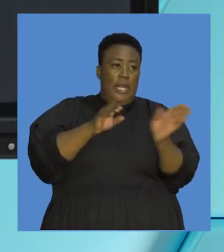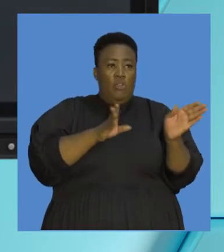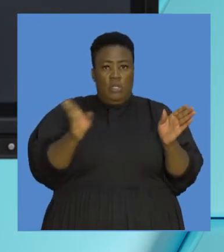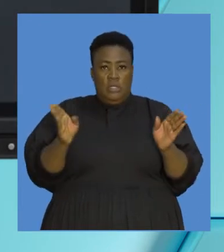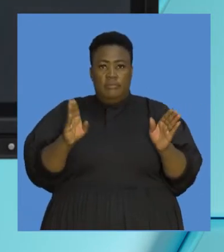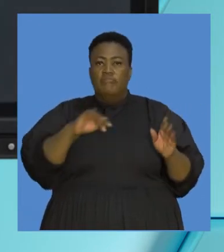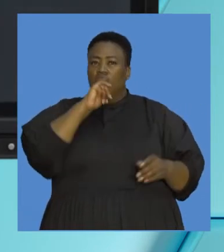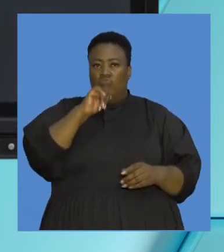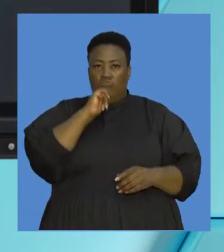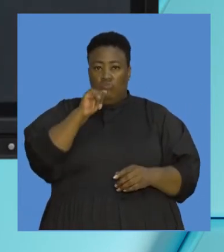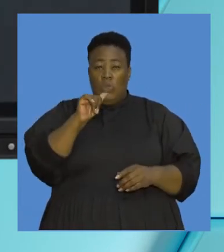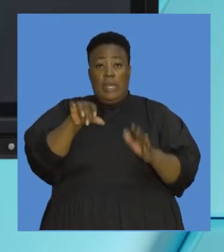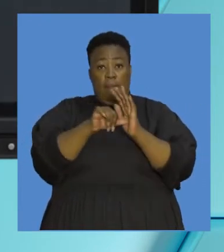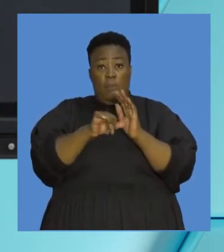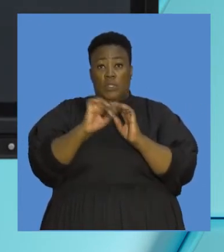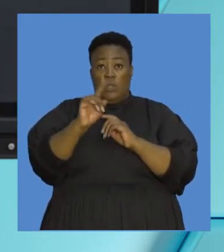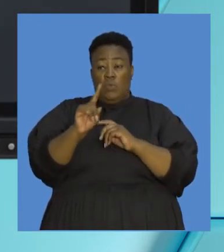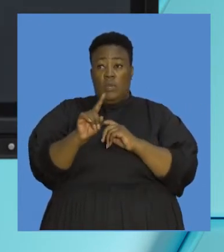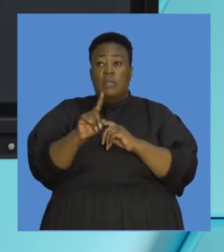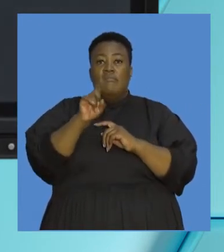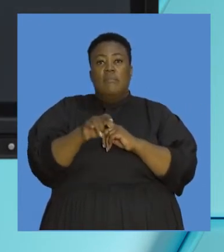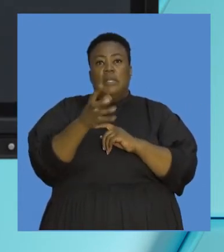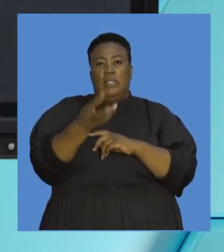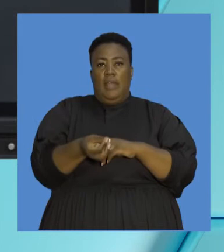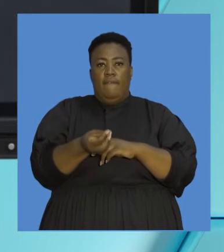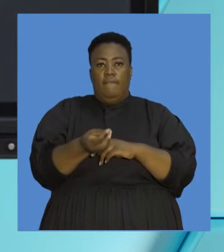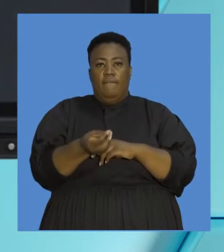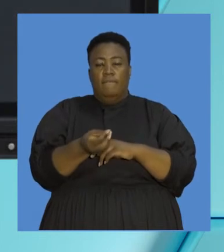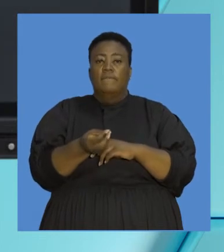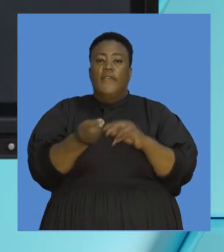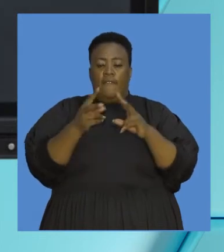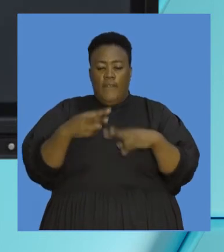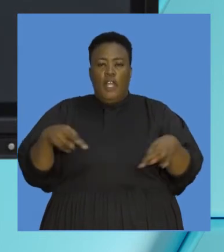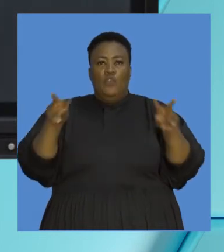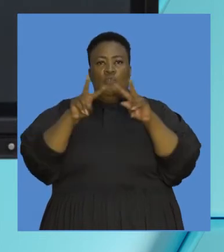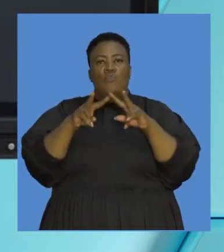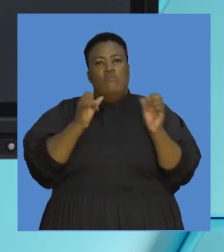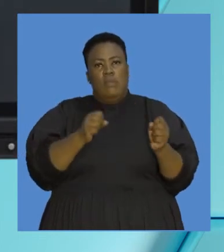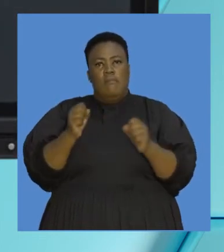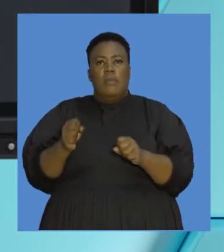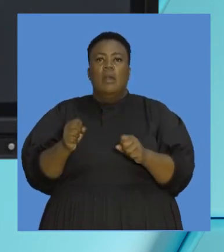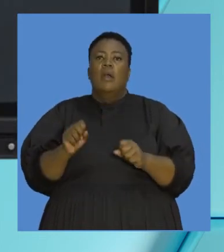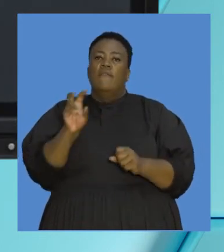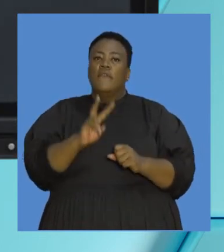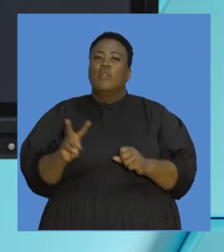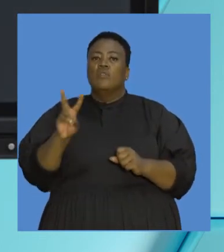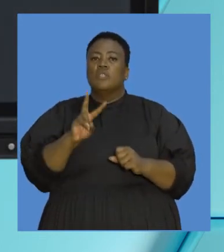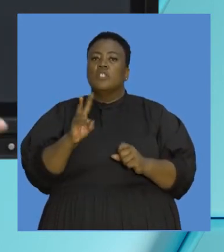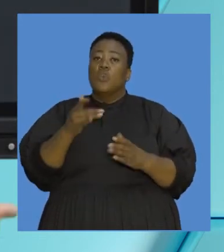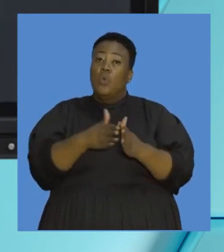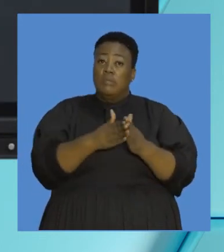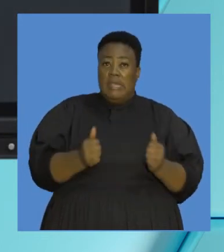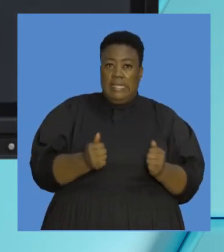The point is that it's got a constant value. its velocity or speed